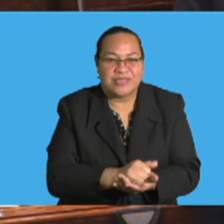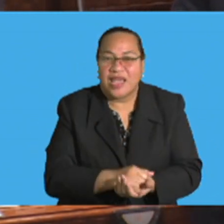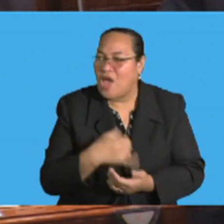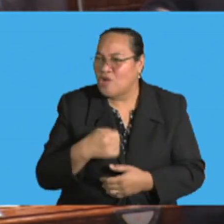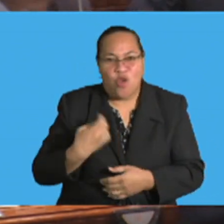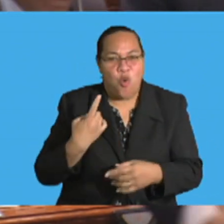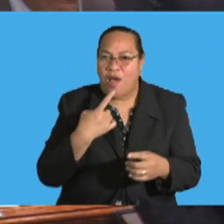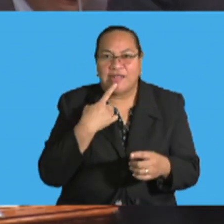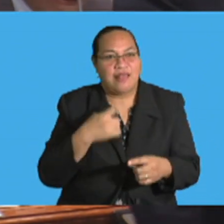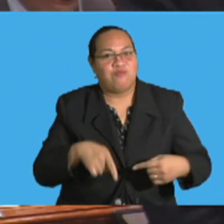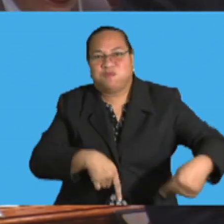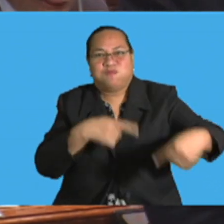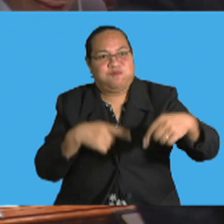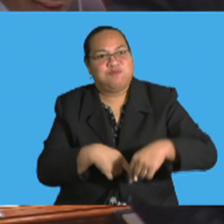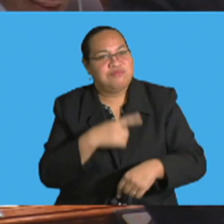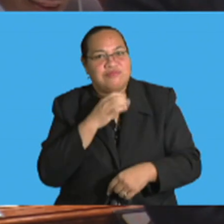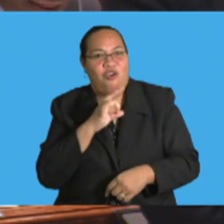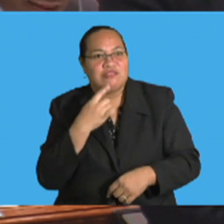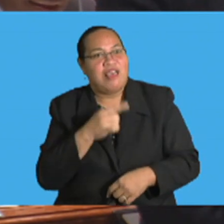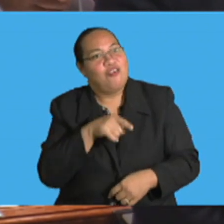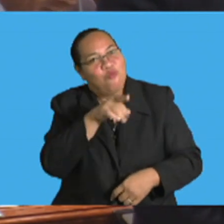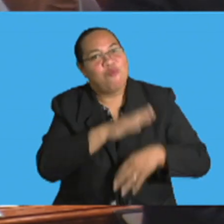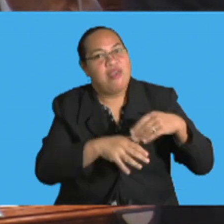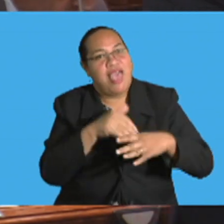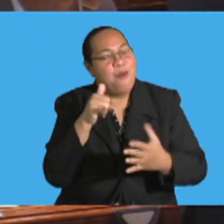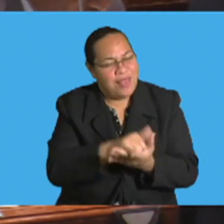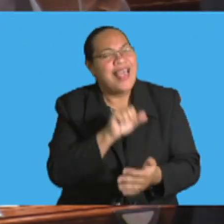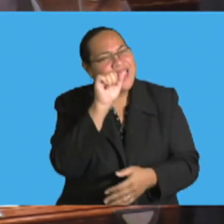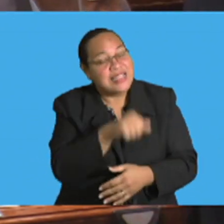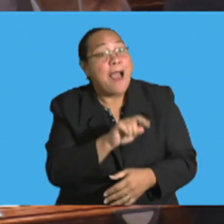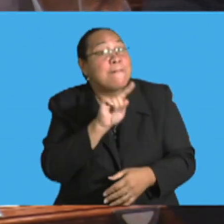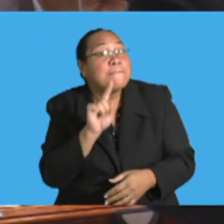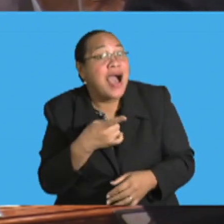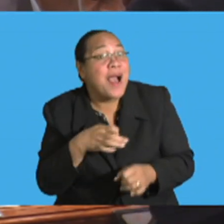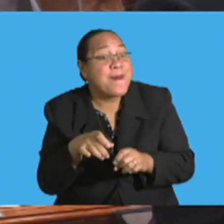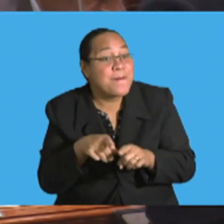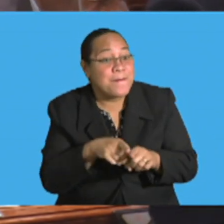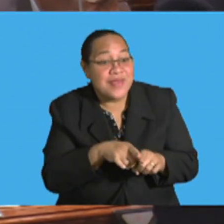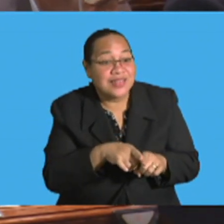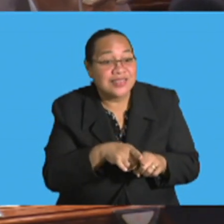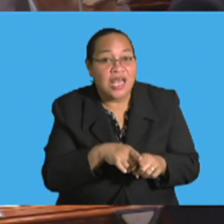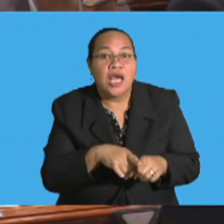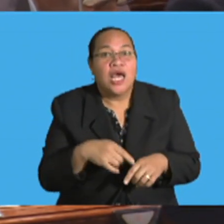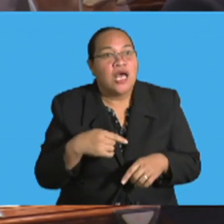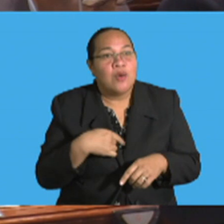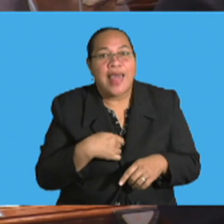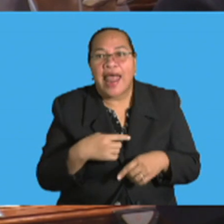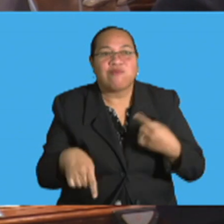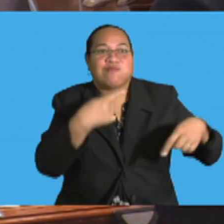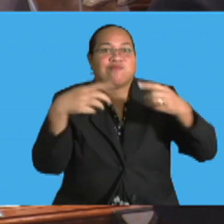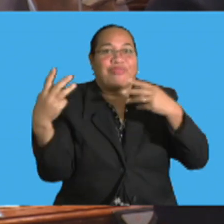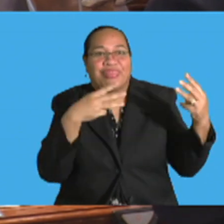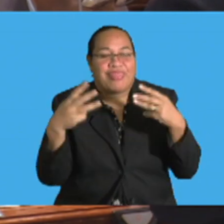Nobody has said they didn't build the airports. Of course they build the airports. But doesn't mean we get caught in a time warp.